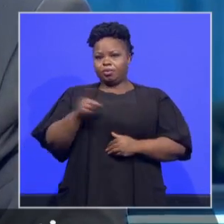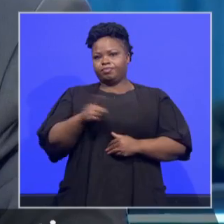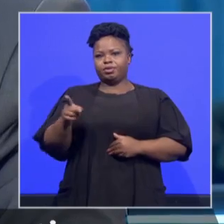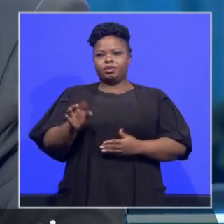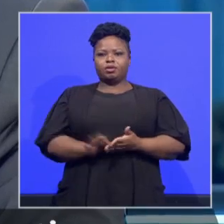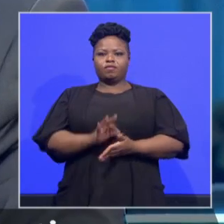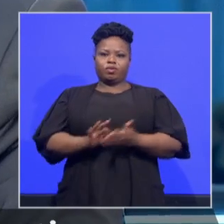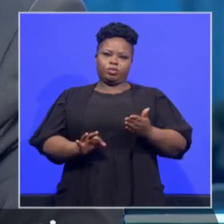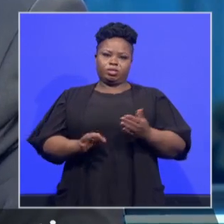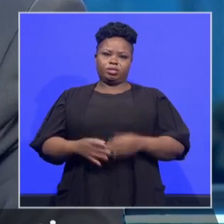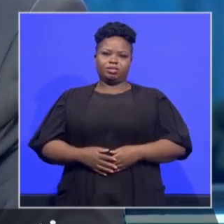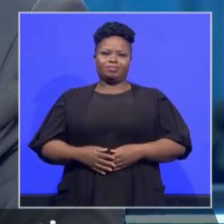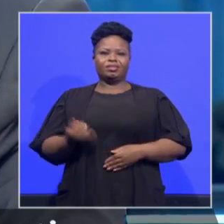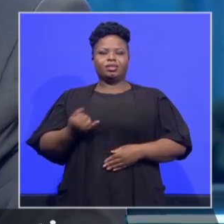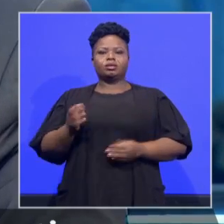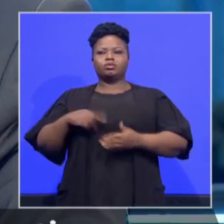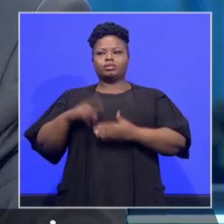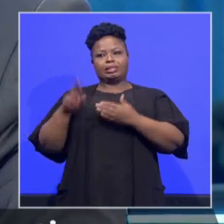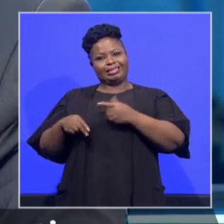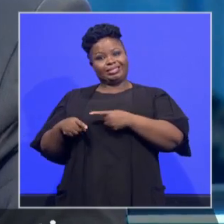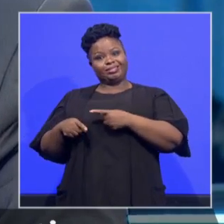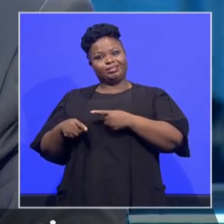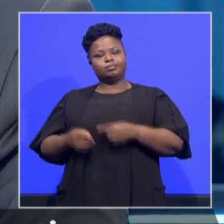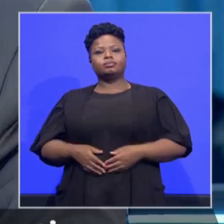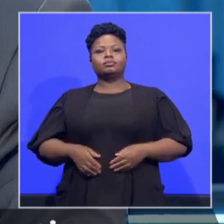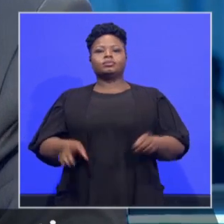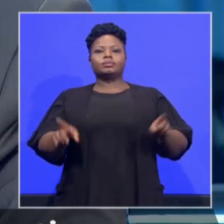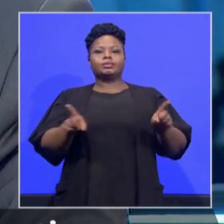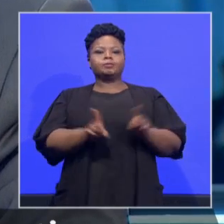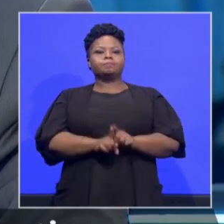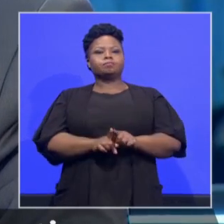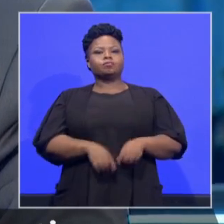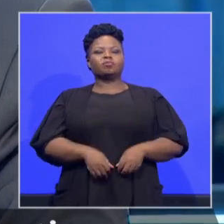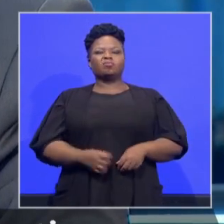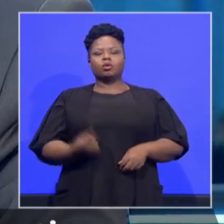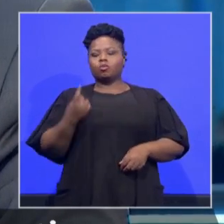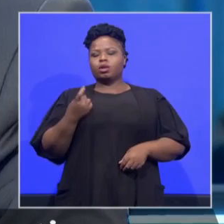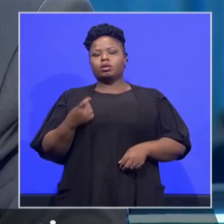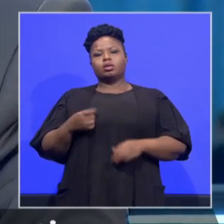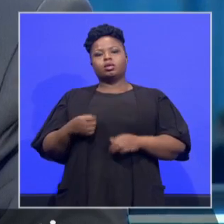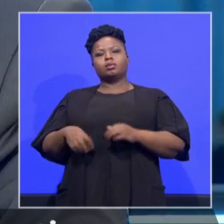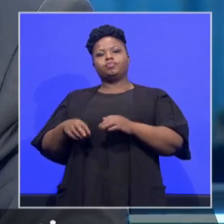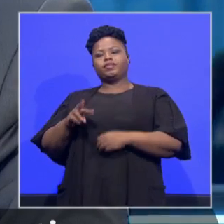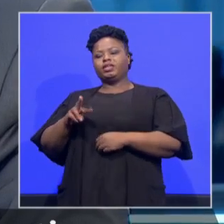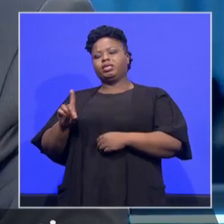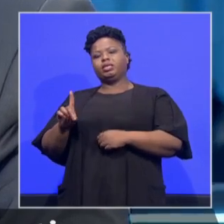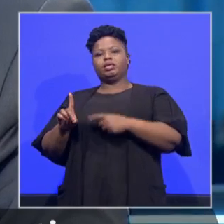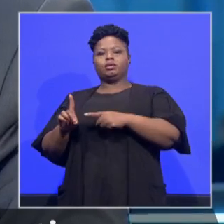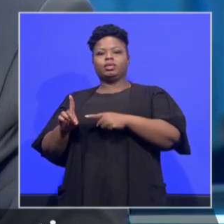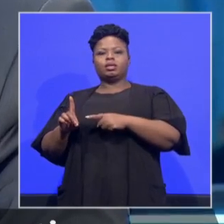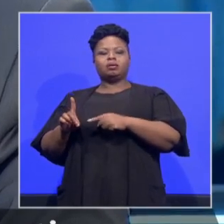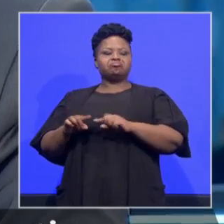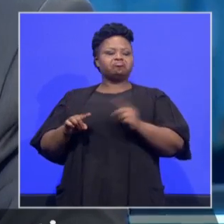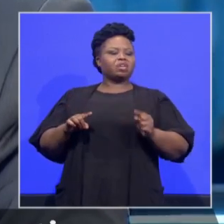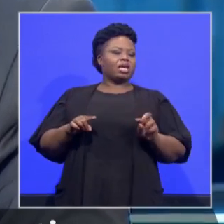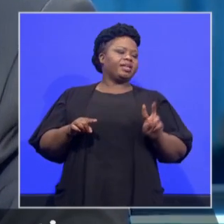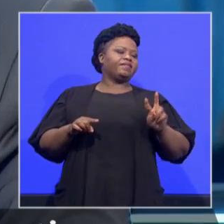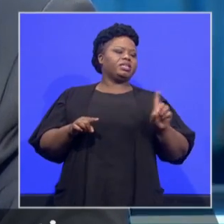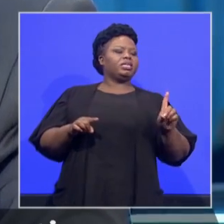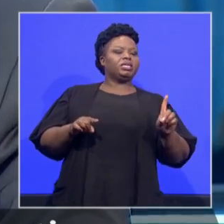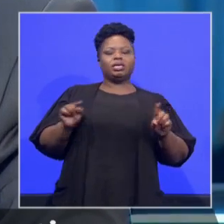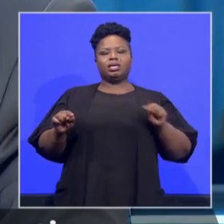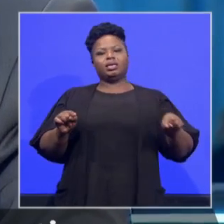So like your results. So in other words, one voting district compared to another will have approximately the